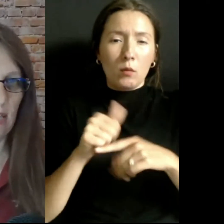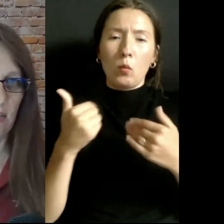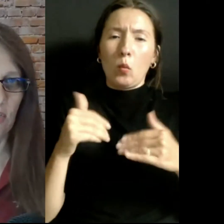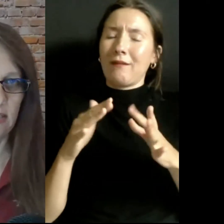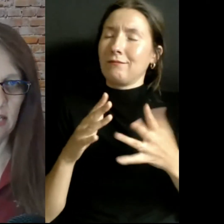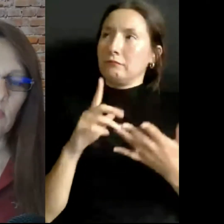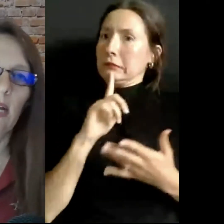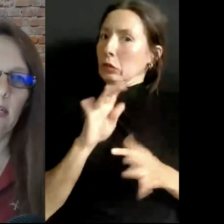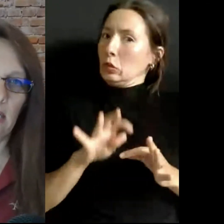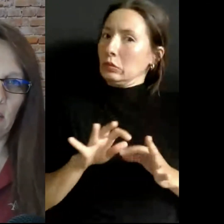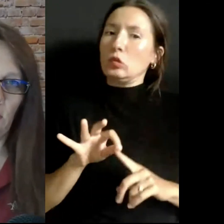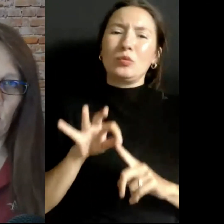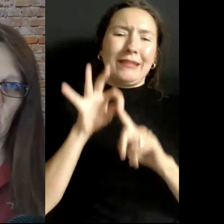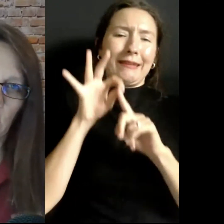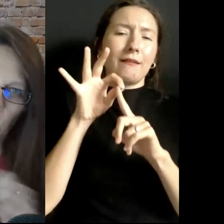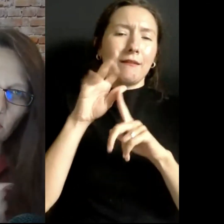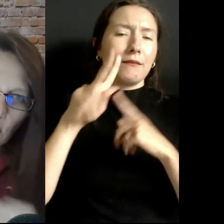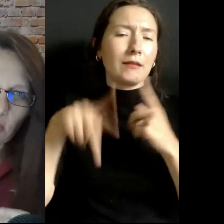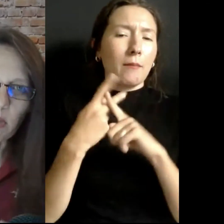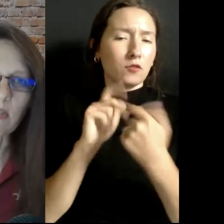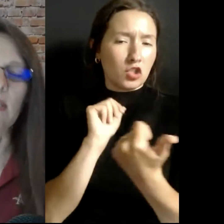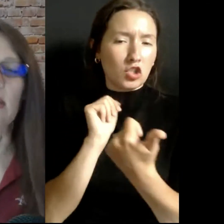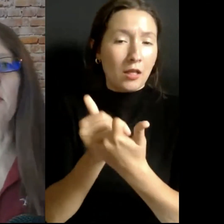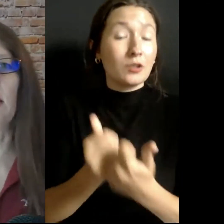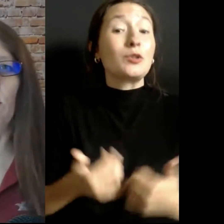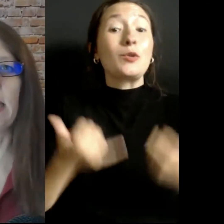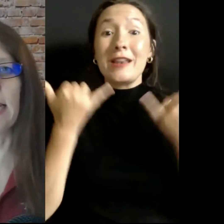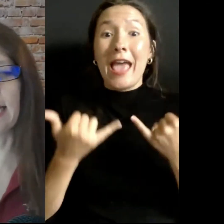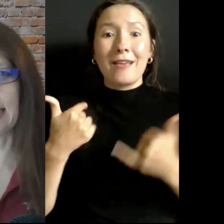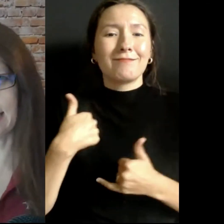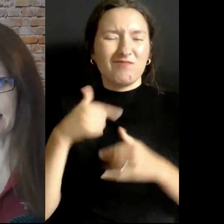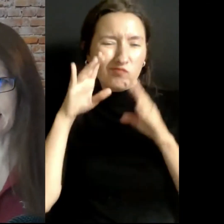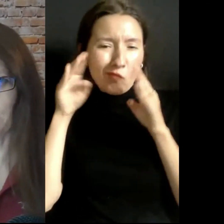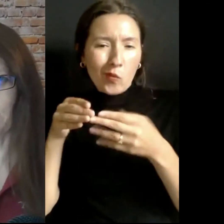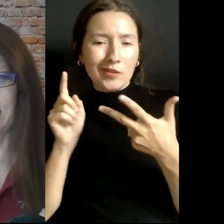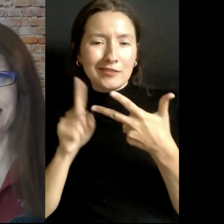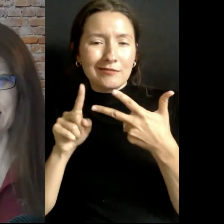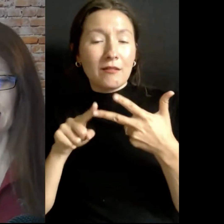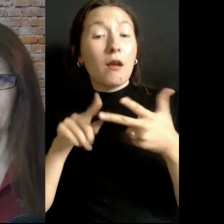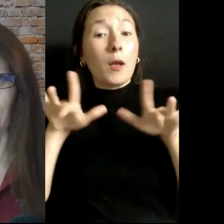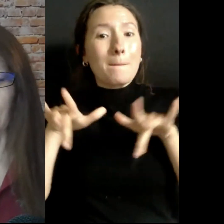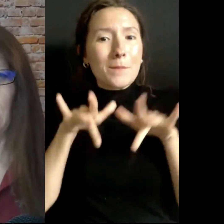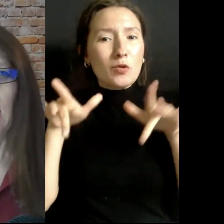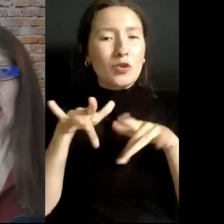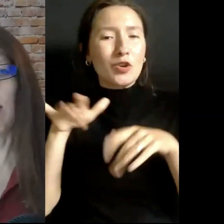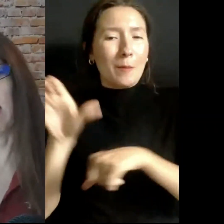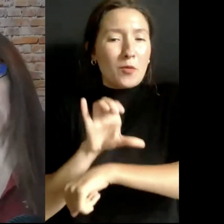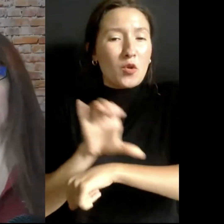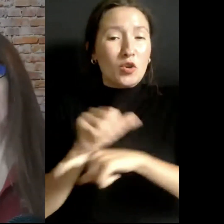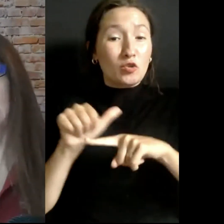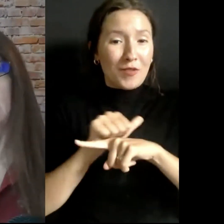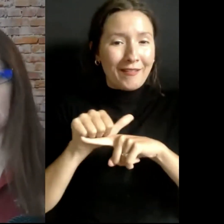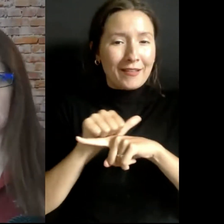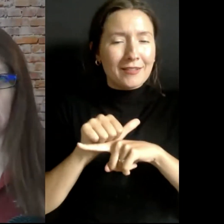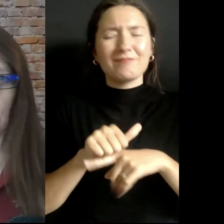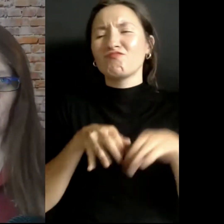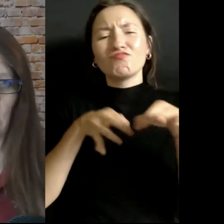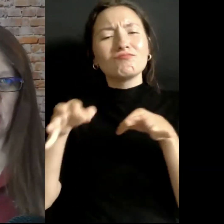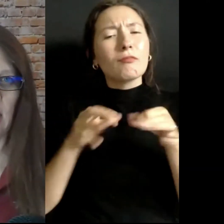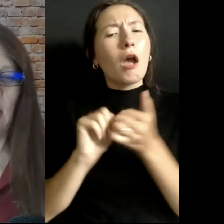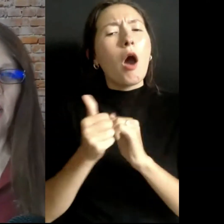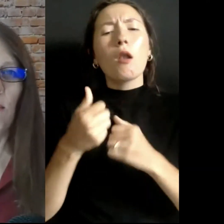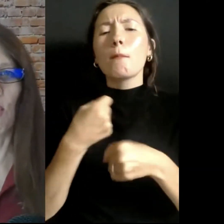of challenges. And that's what I'd like to focus on. So we're going to roll up our sleeves a little bit and get into some of the details about how to make